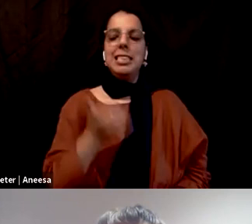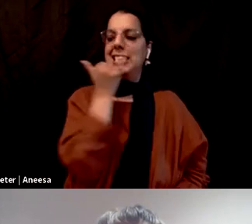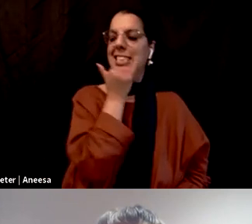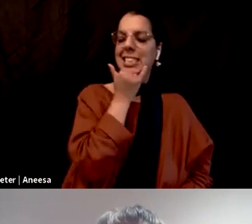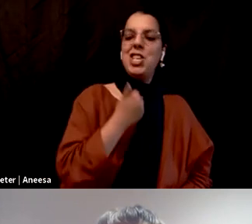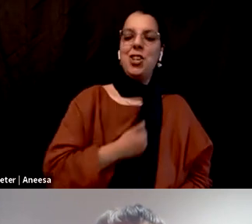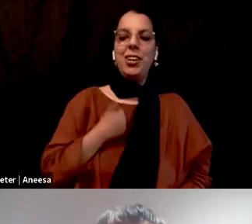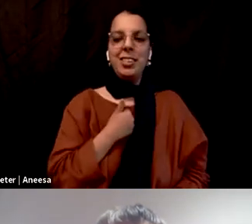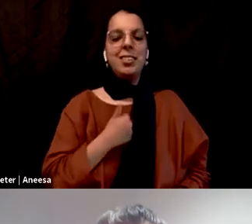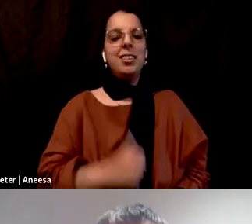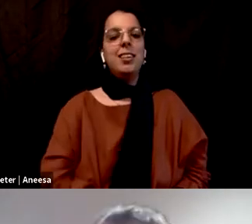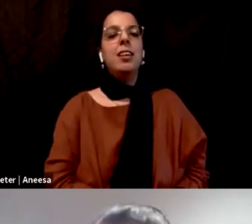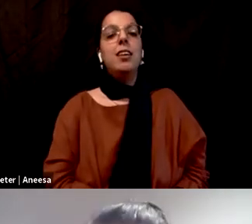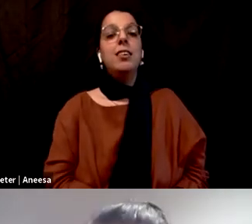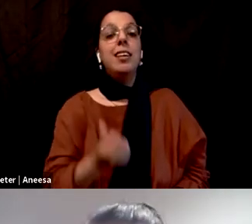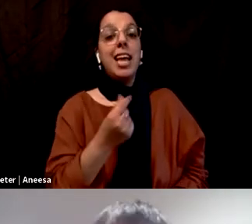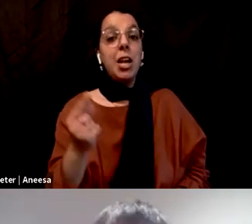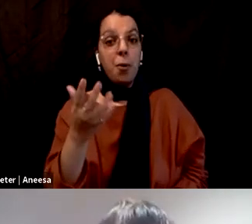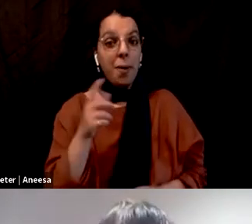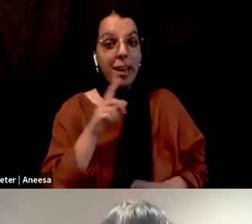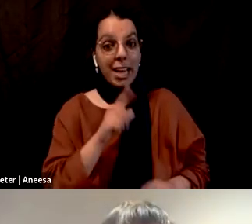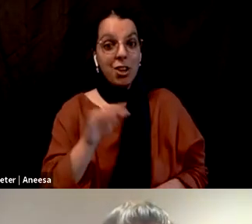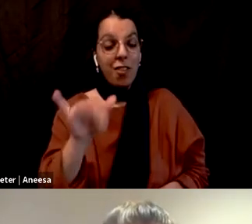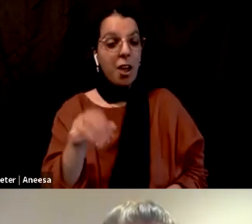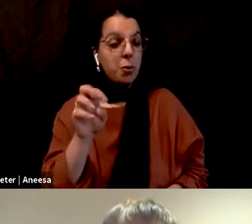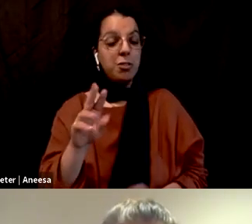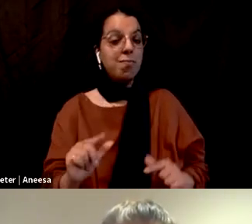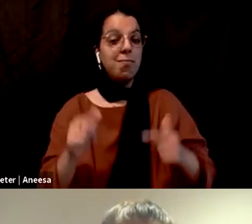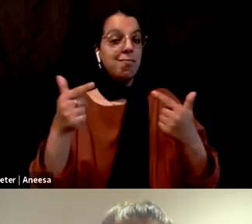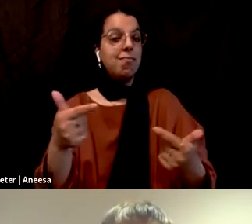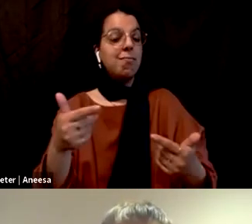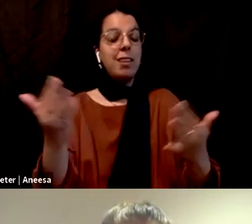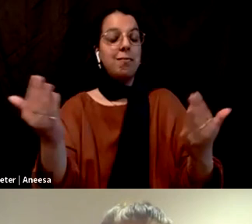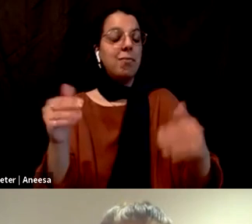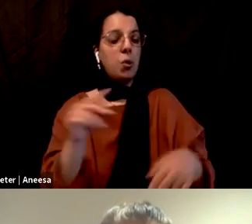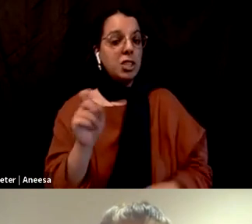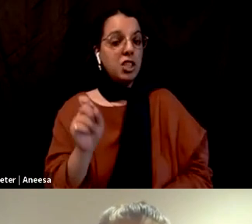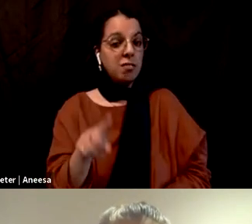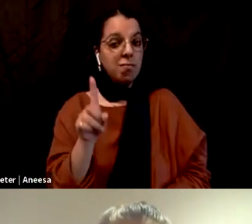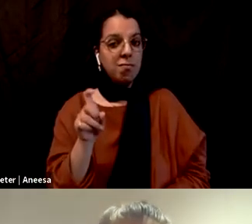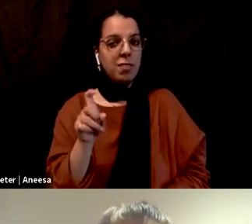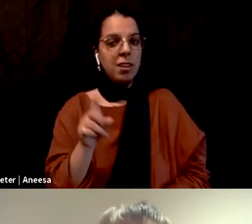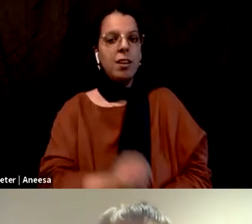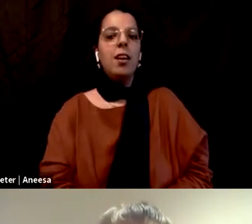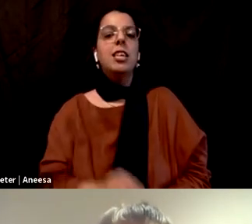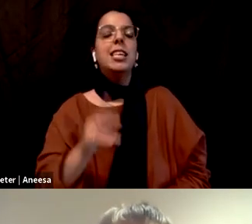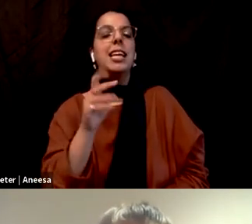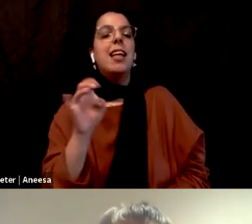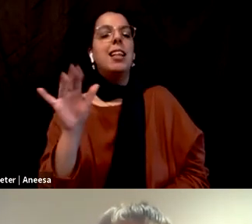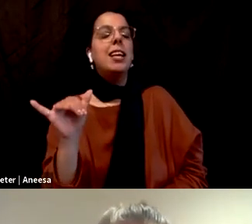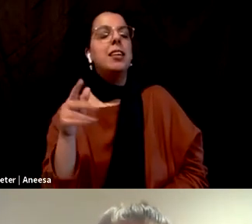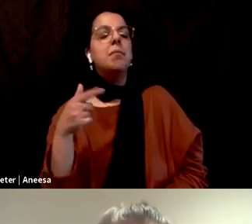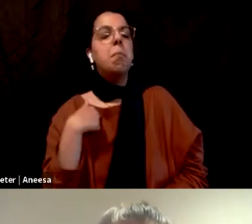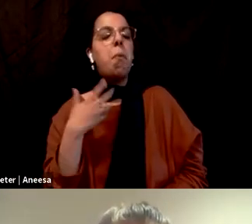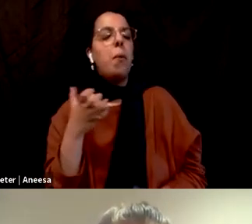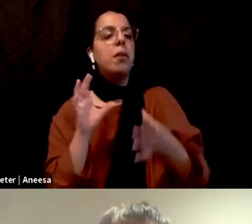Sorry, does anybody else want to take a stab at that, or should I go on to the next question? I just want to say that